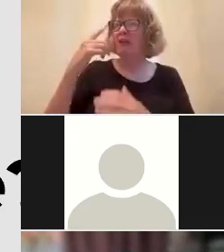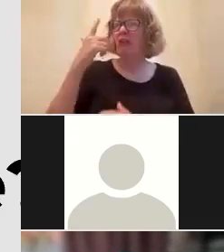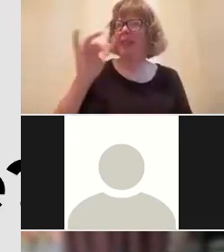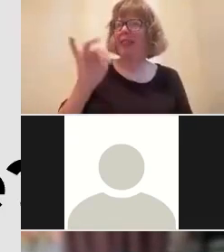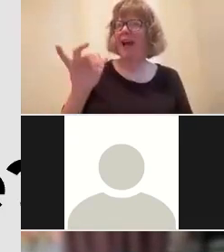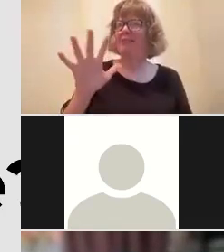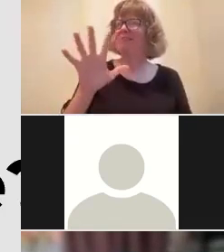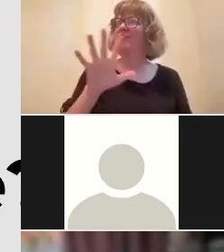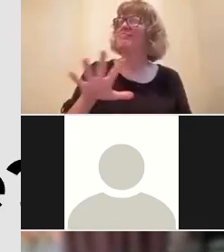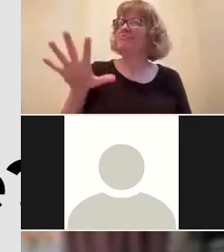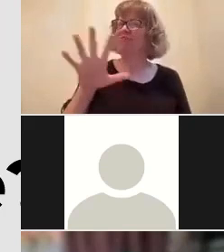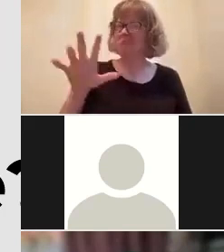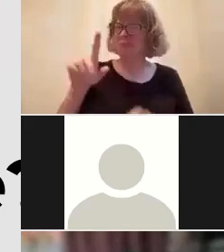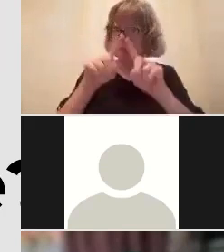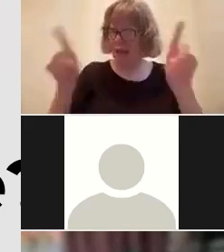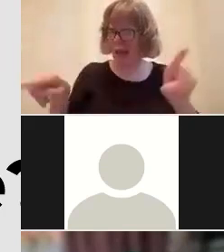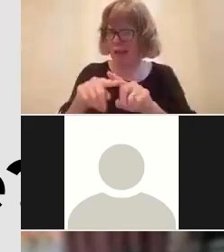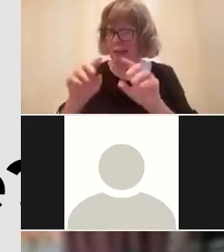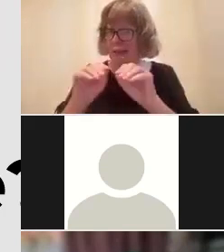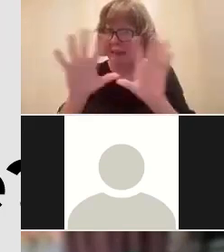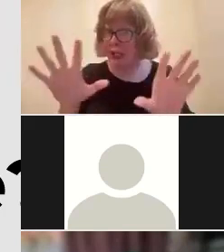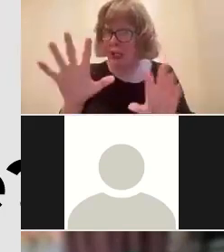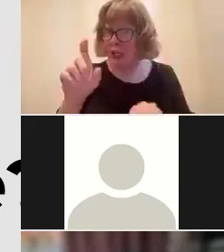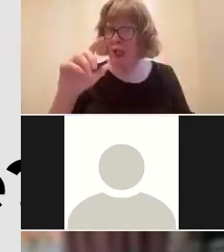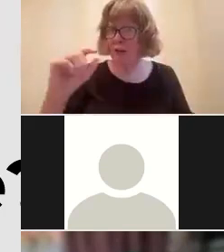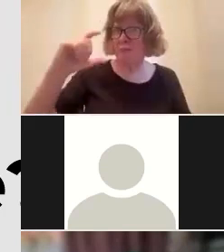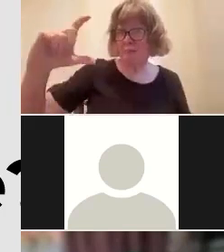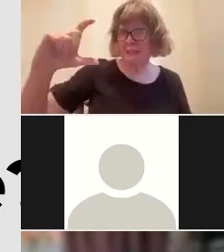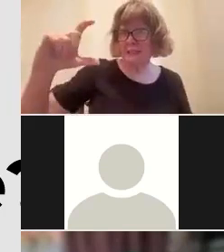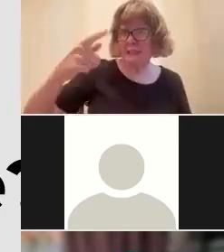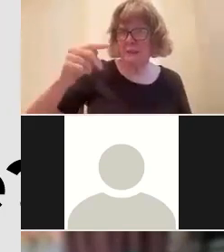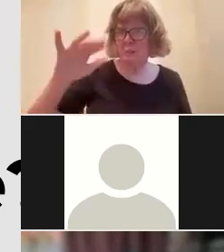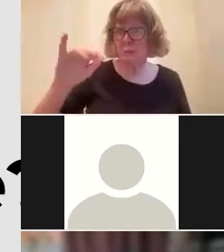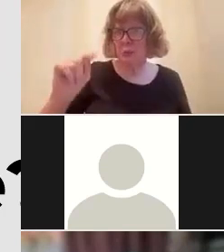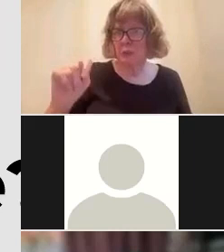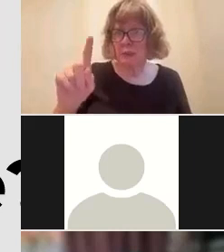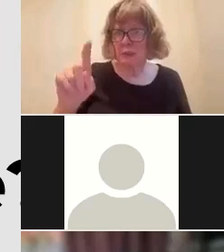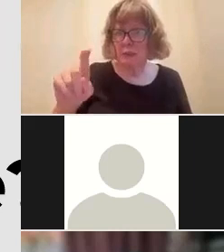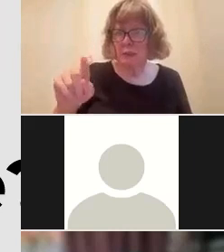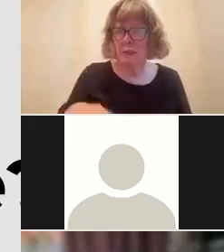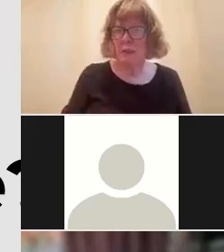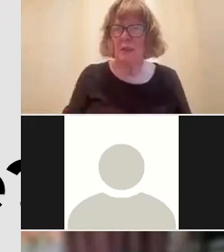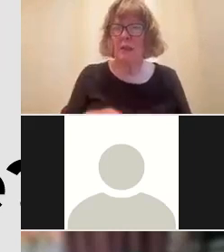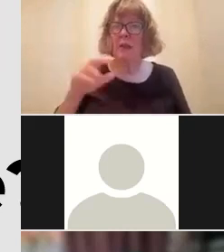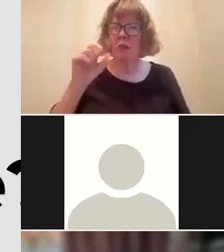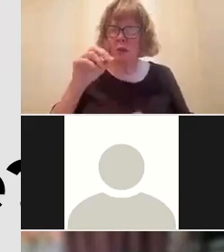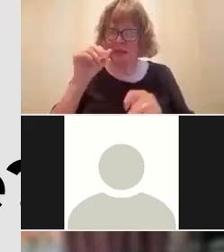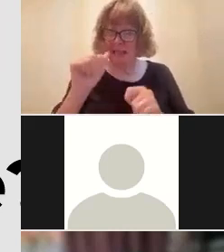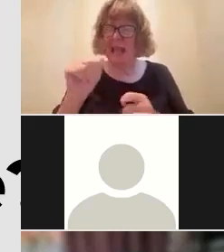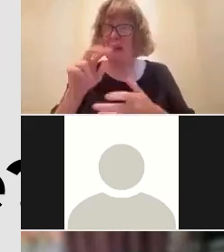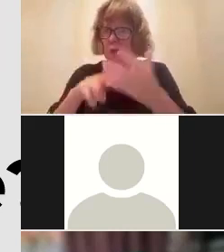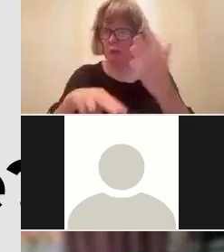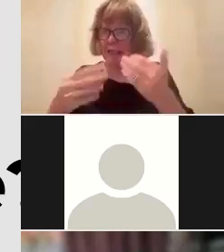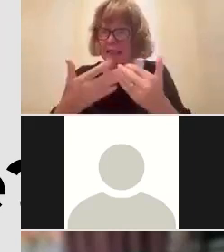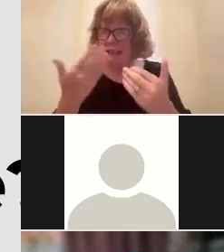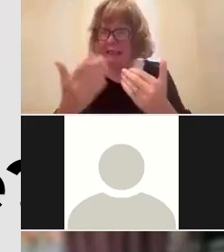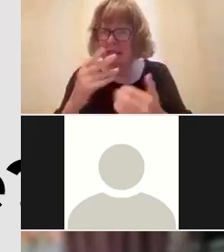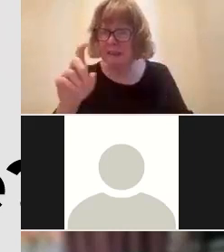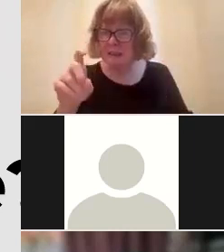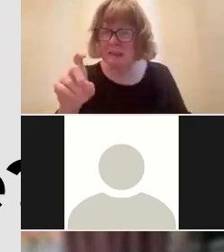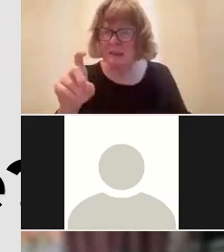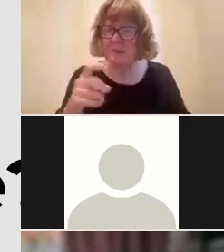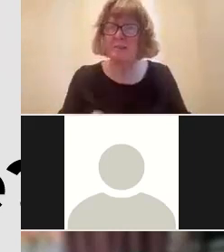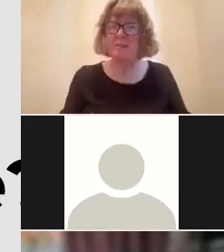of our signs clear and readable with large font? Is it sans serif font where we can read it? Is the parking